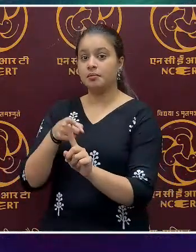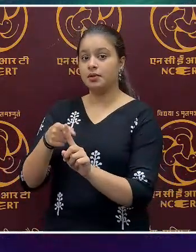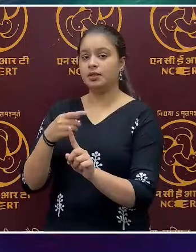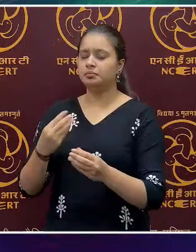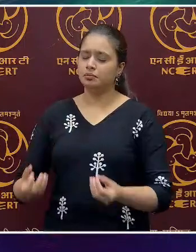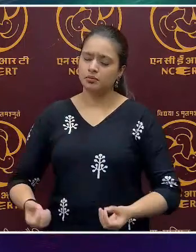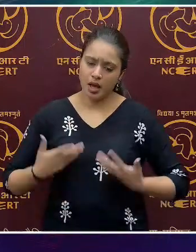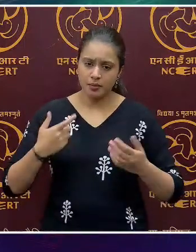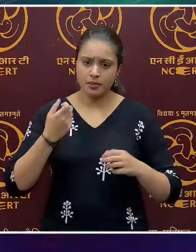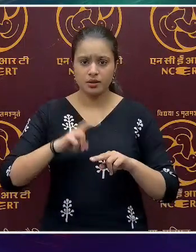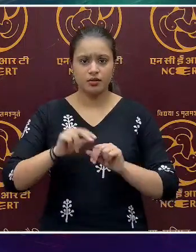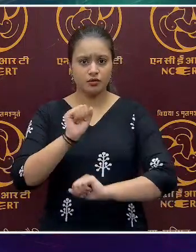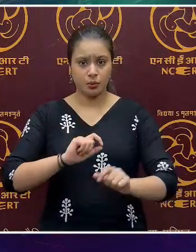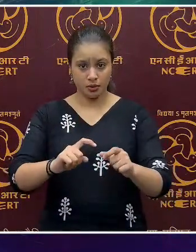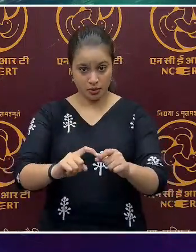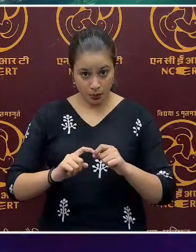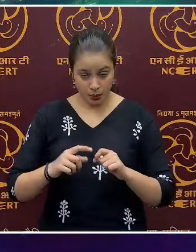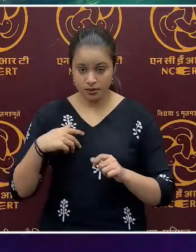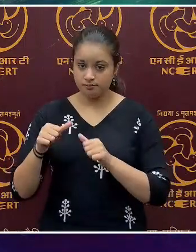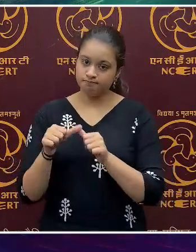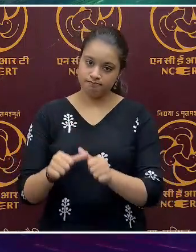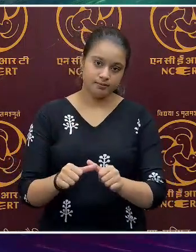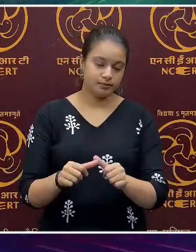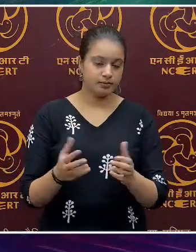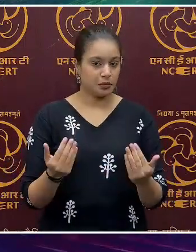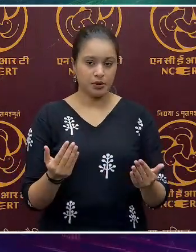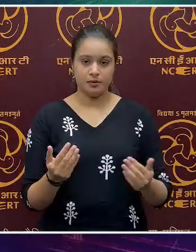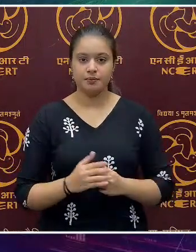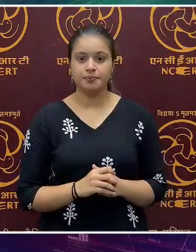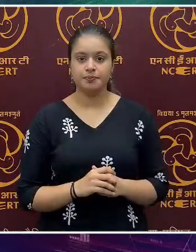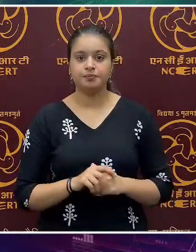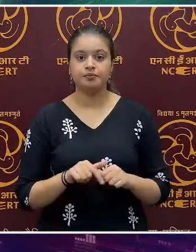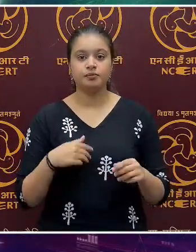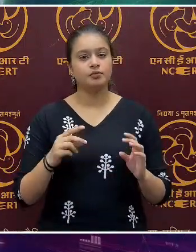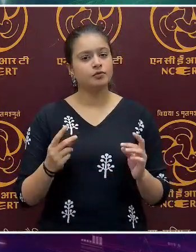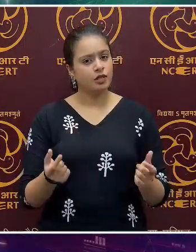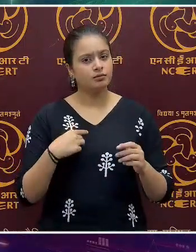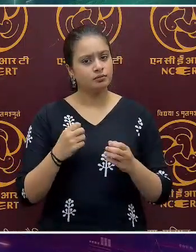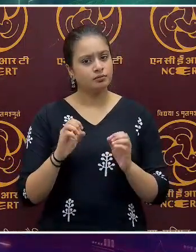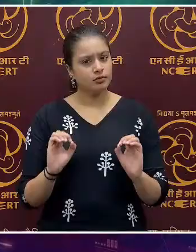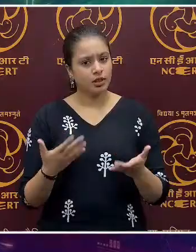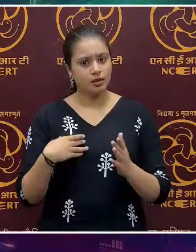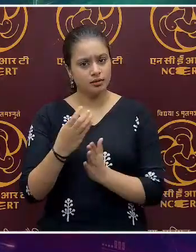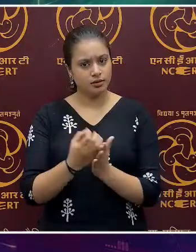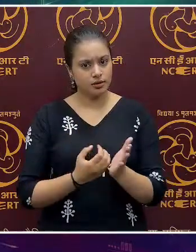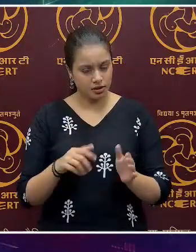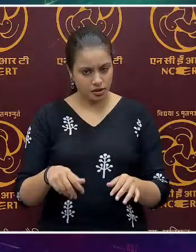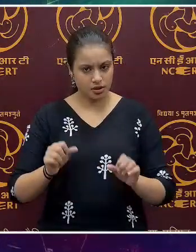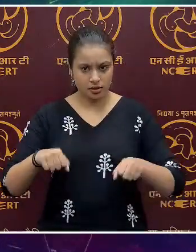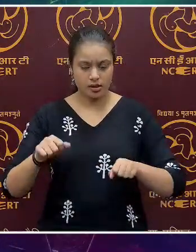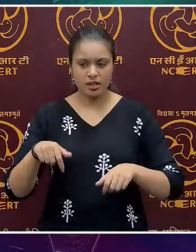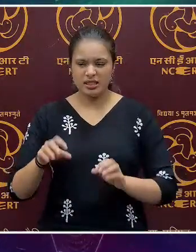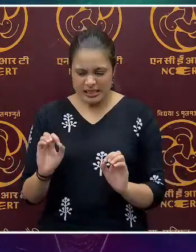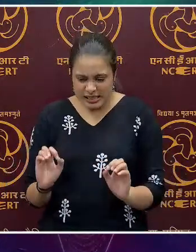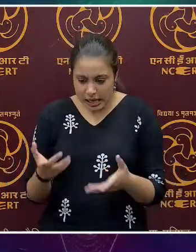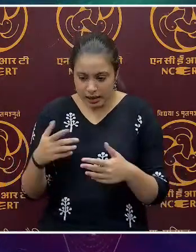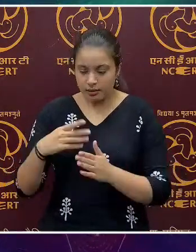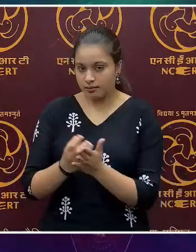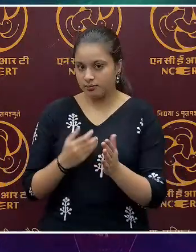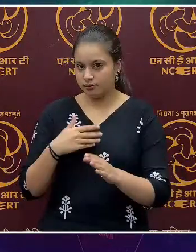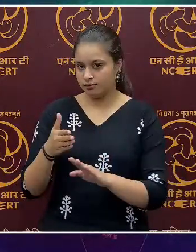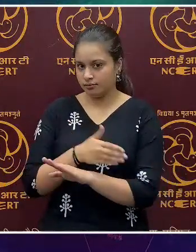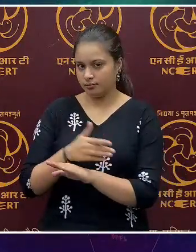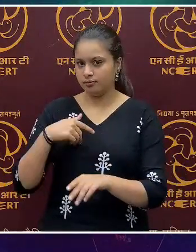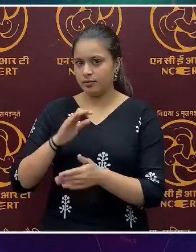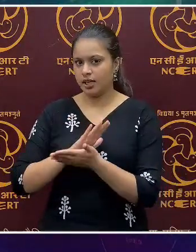happy to answer all your queries and doubts if you have any. So let's quickly start this session. And at the very beginning of this session,